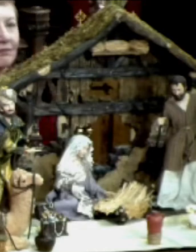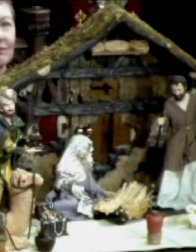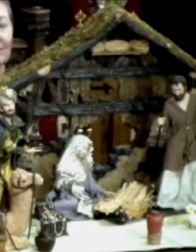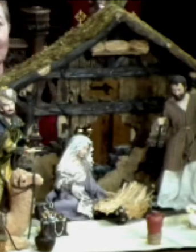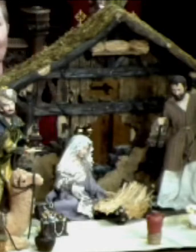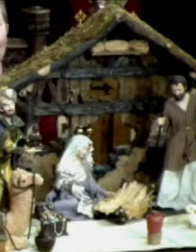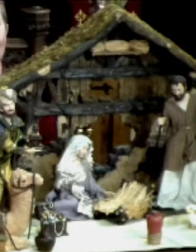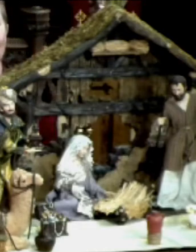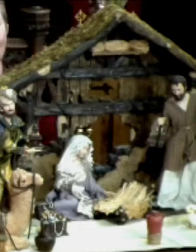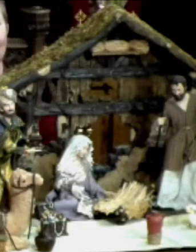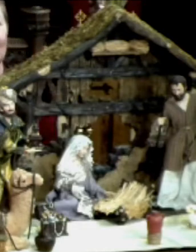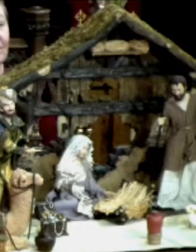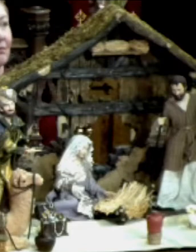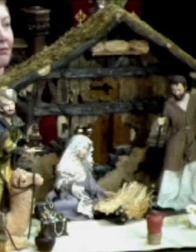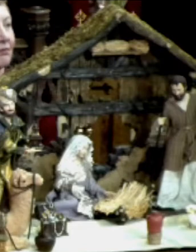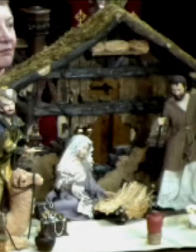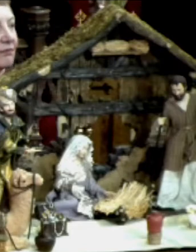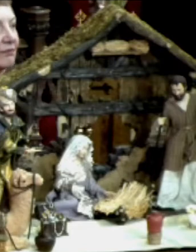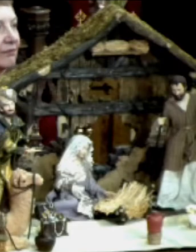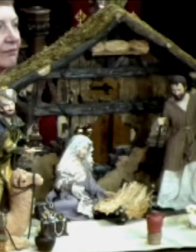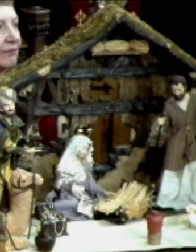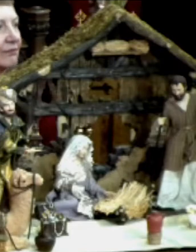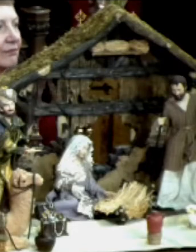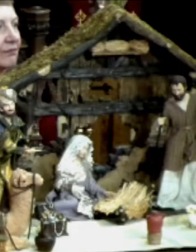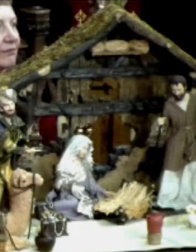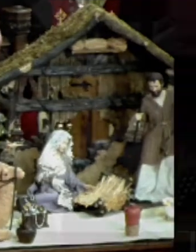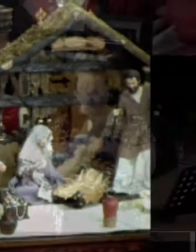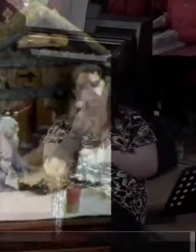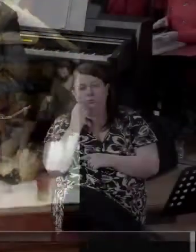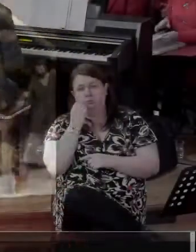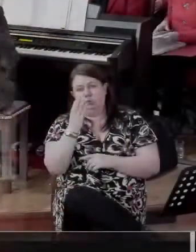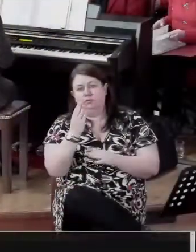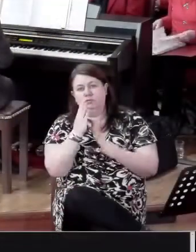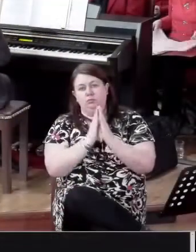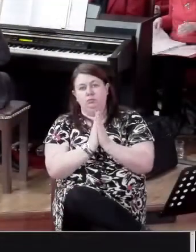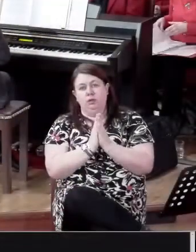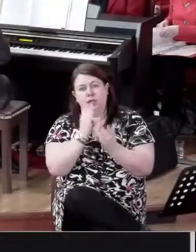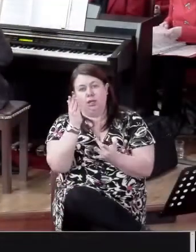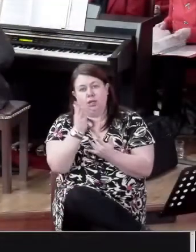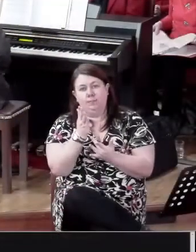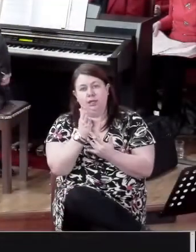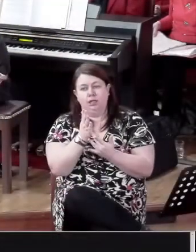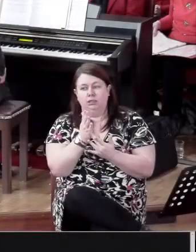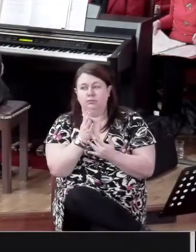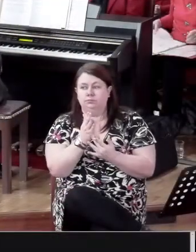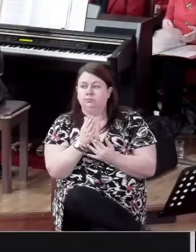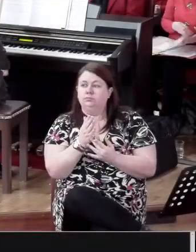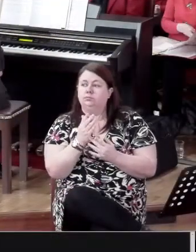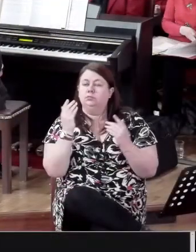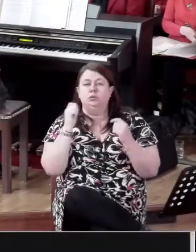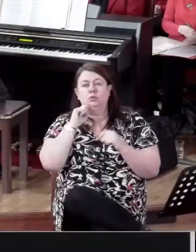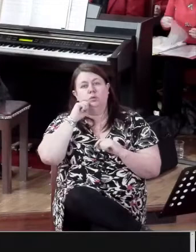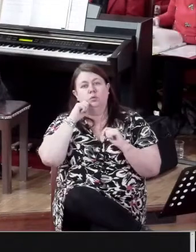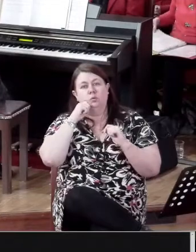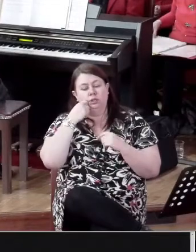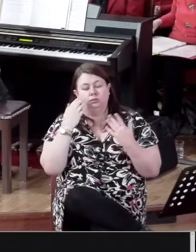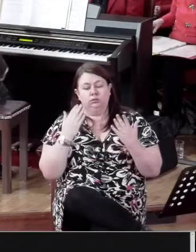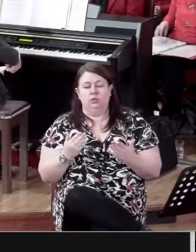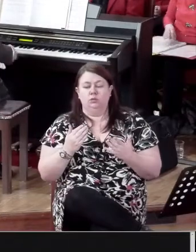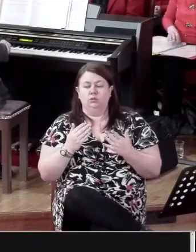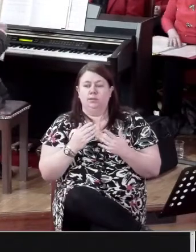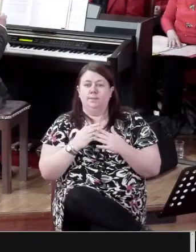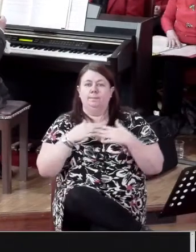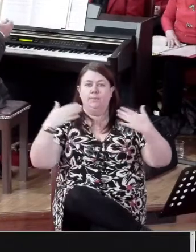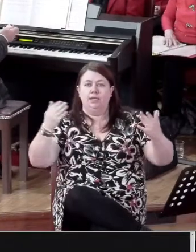Linda for her narration and her nice prayer right in the middle of all of that. Join with me in another huge round of